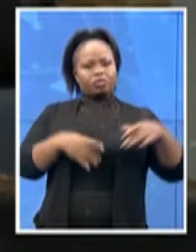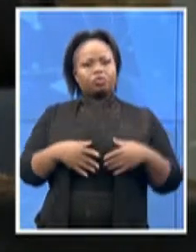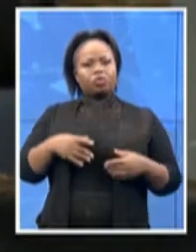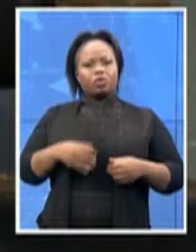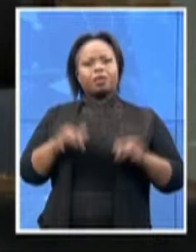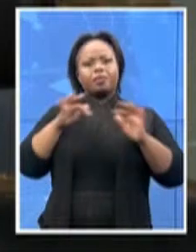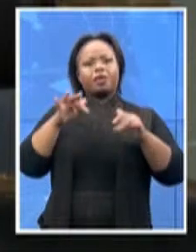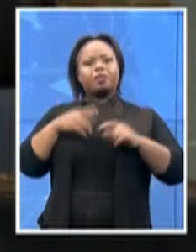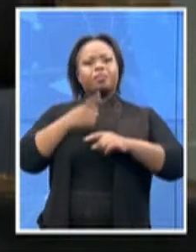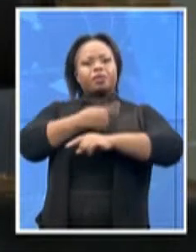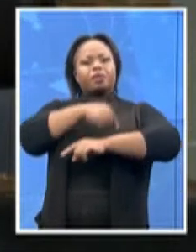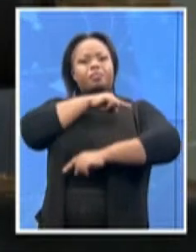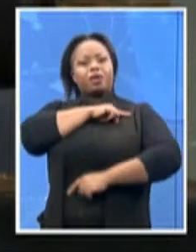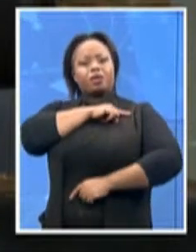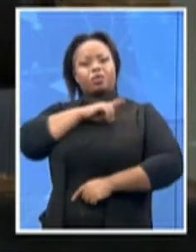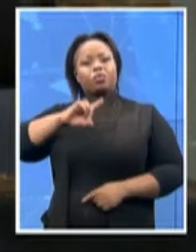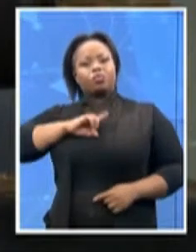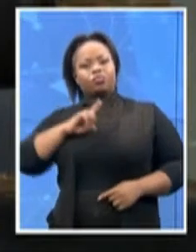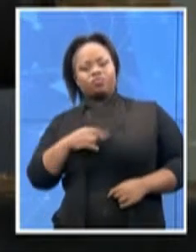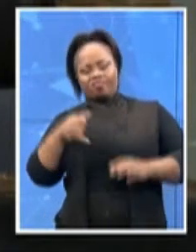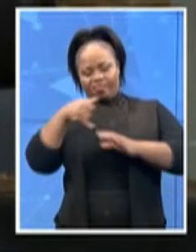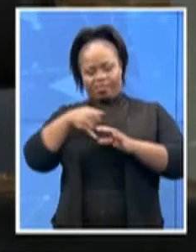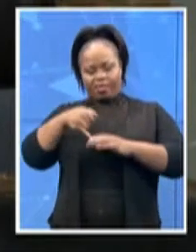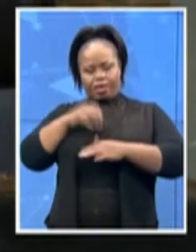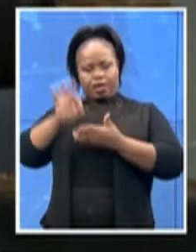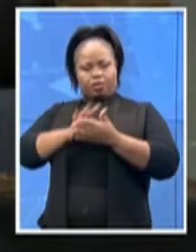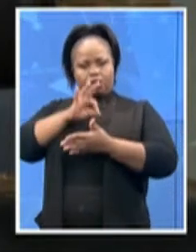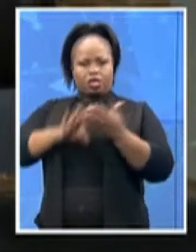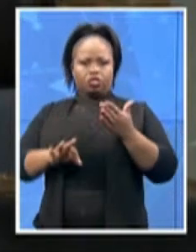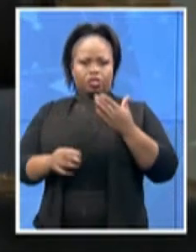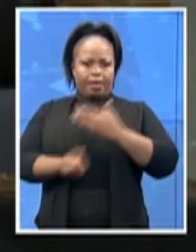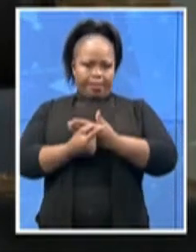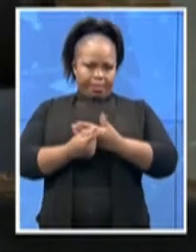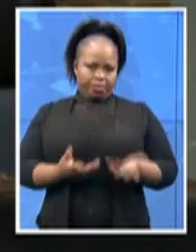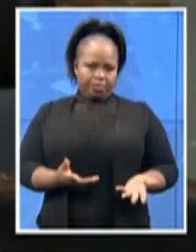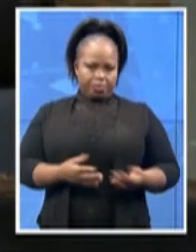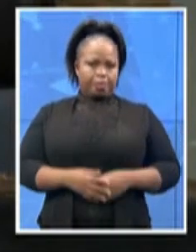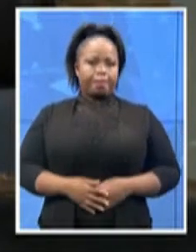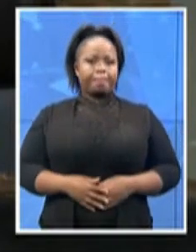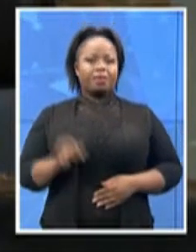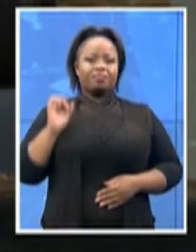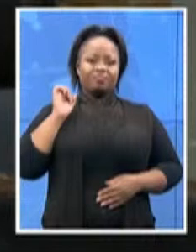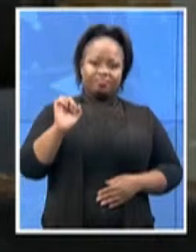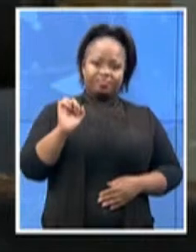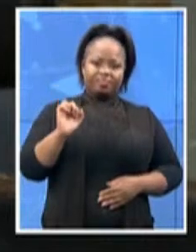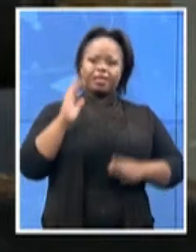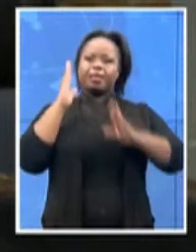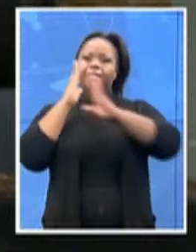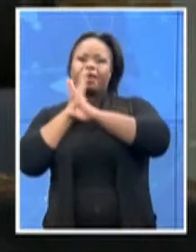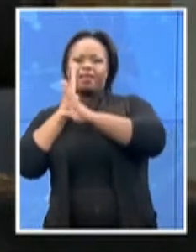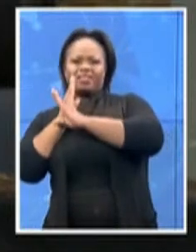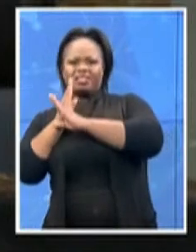internal elections. Theirs is a private affair and not a state affair.